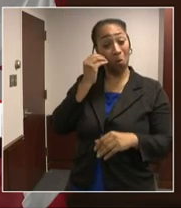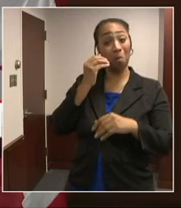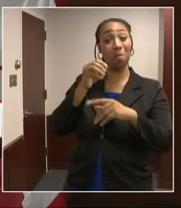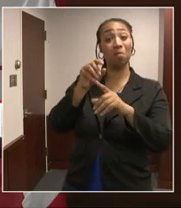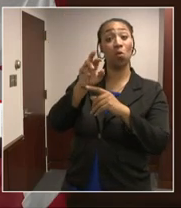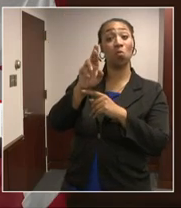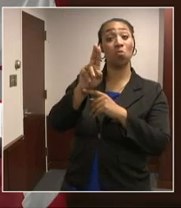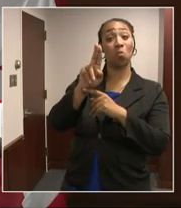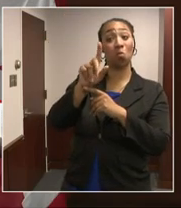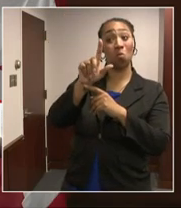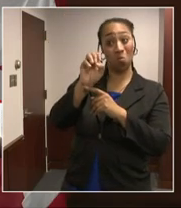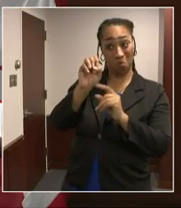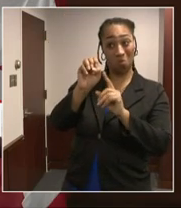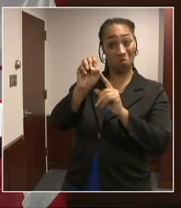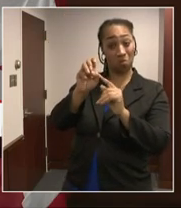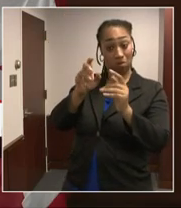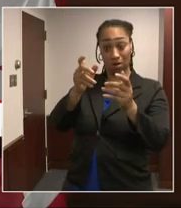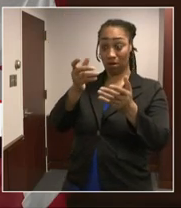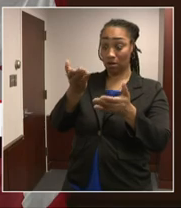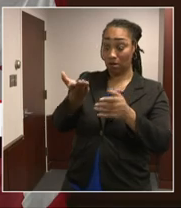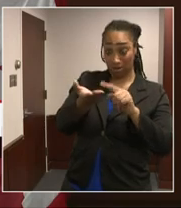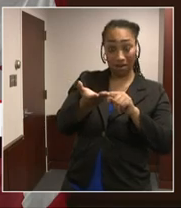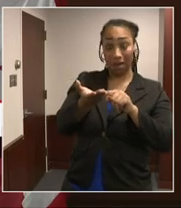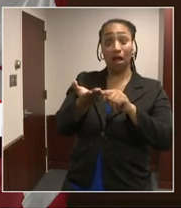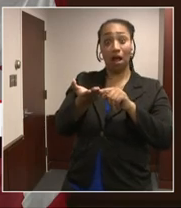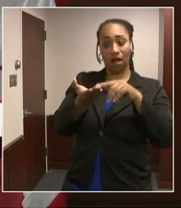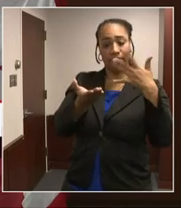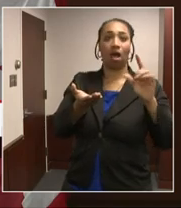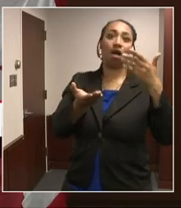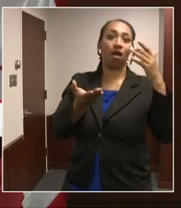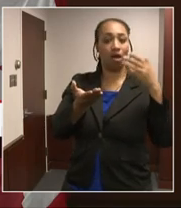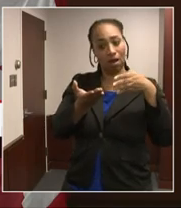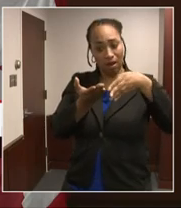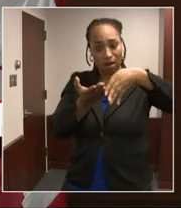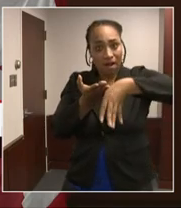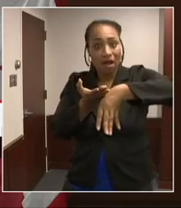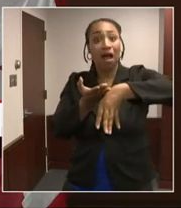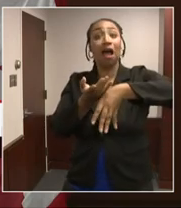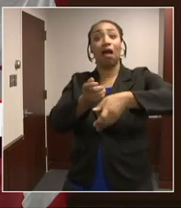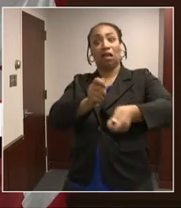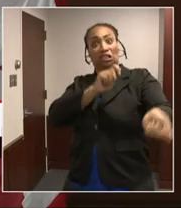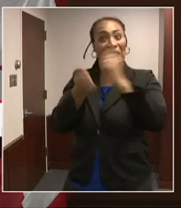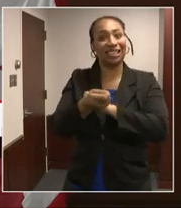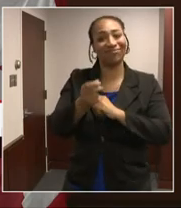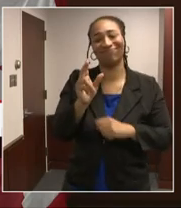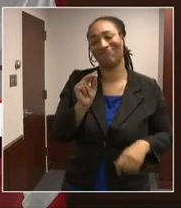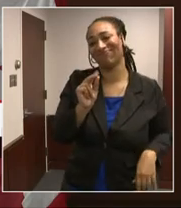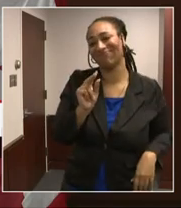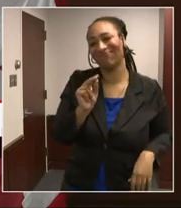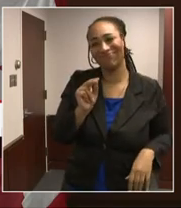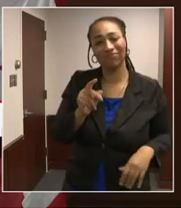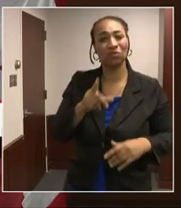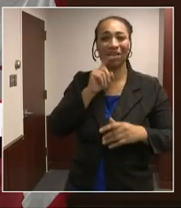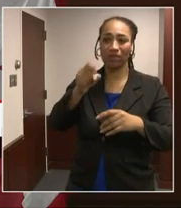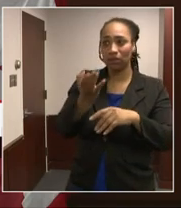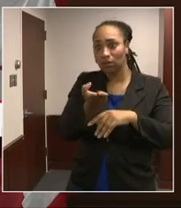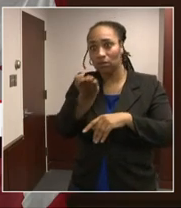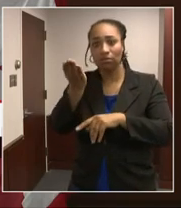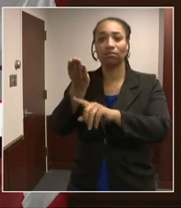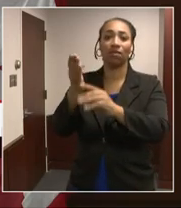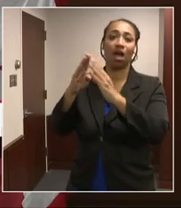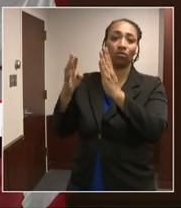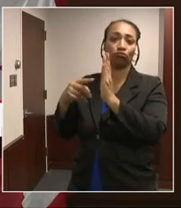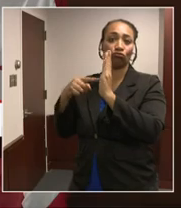the Senate. And then also, just for people that aren't from this area, I mean, explain what's at stake here, because the city government does so much. I mean, you've